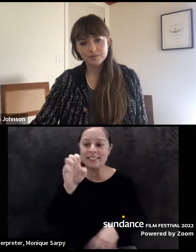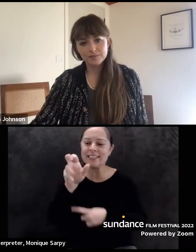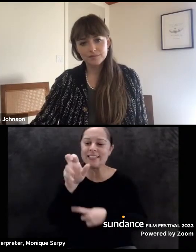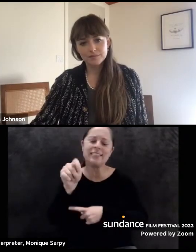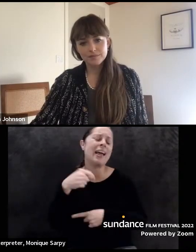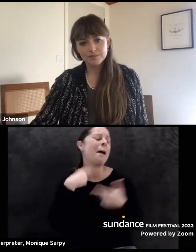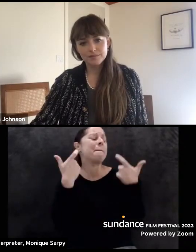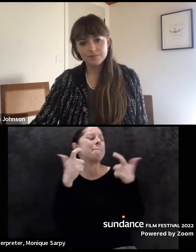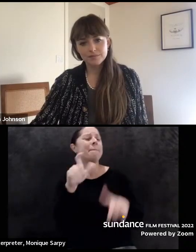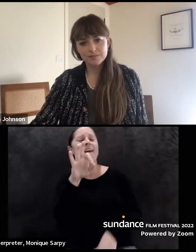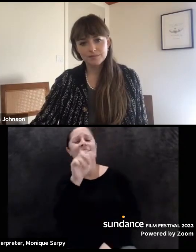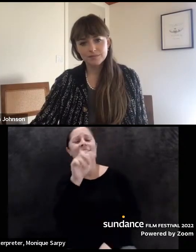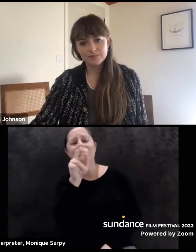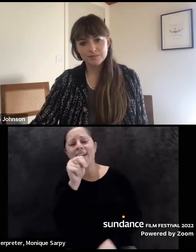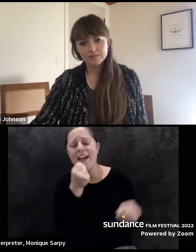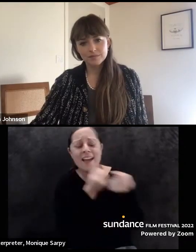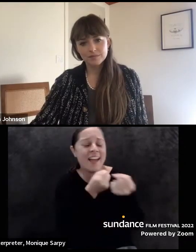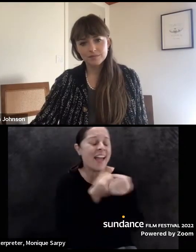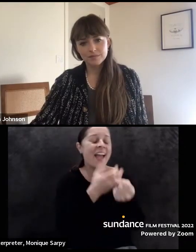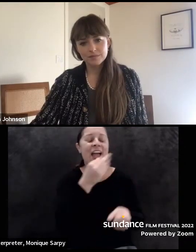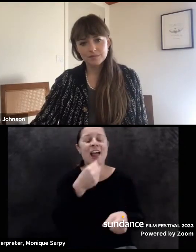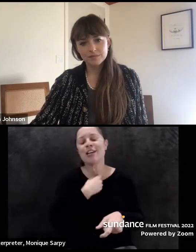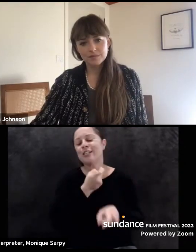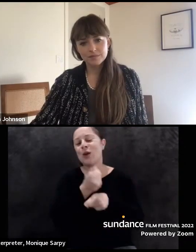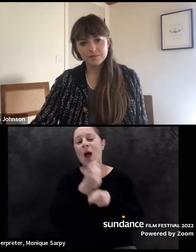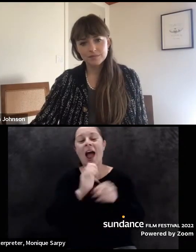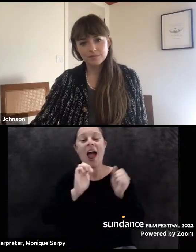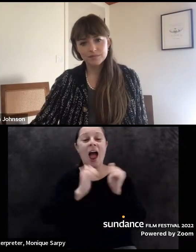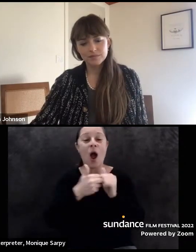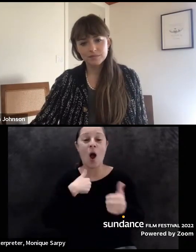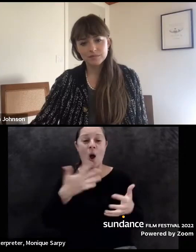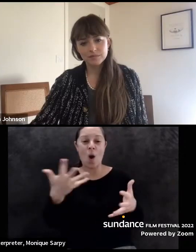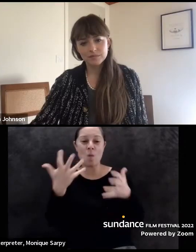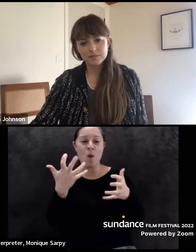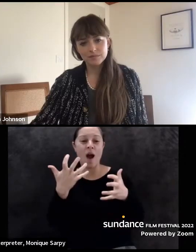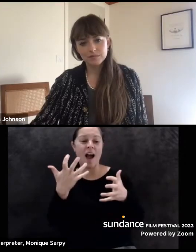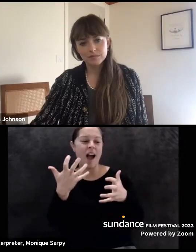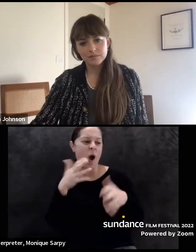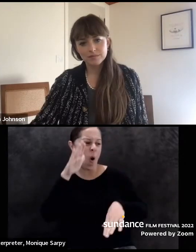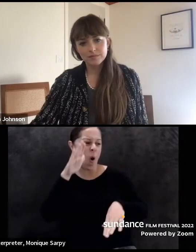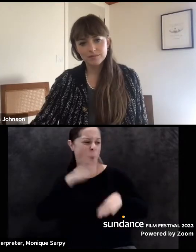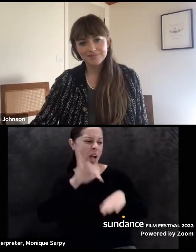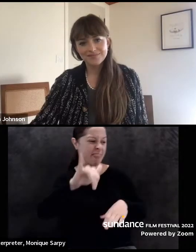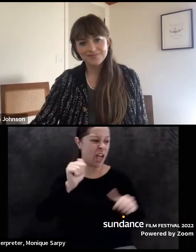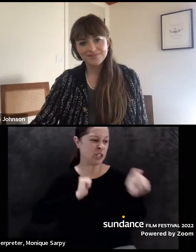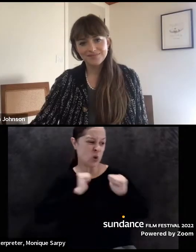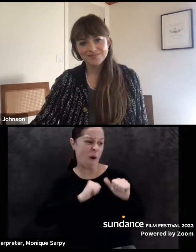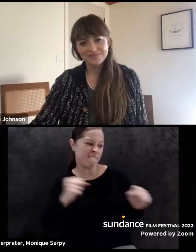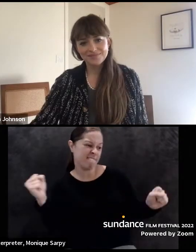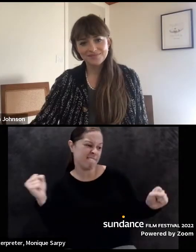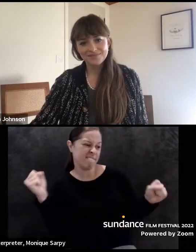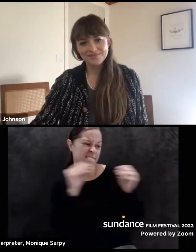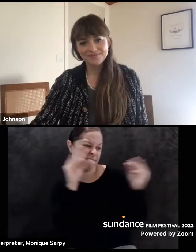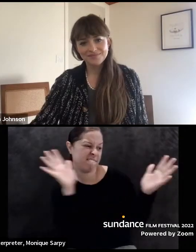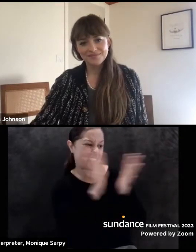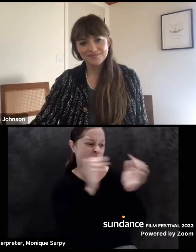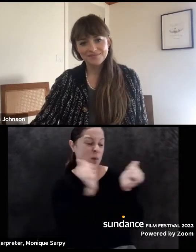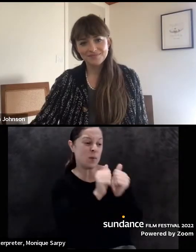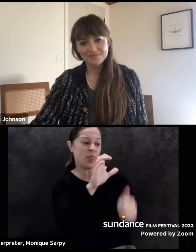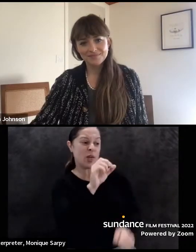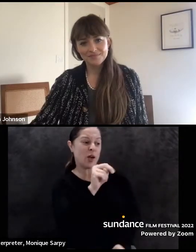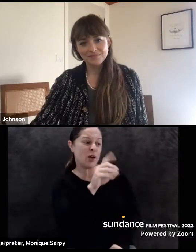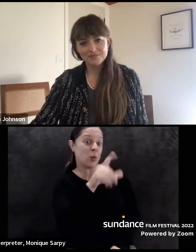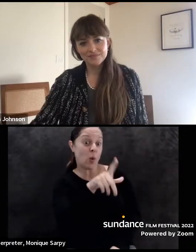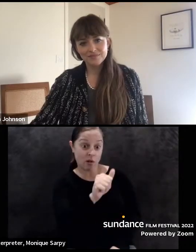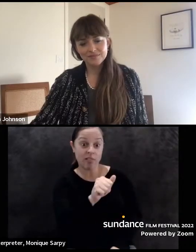like about, made a joke about how I wanted to come on the show and fight Condola. And then Issa's just so funny because